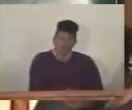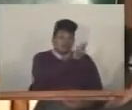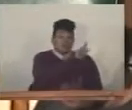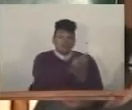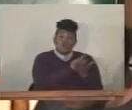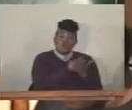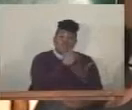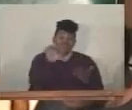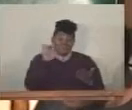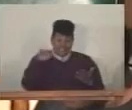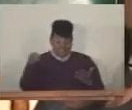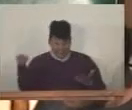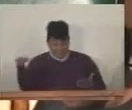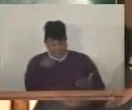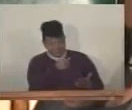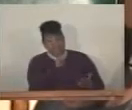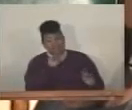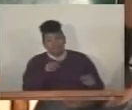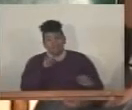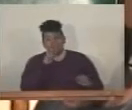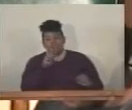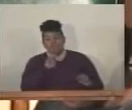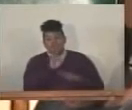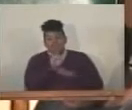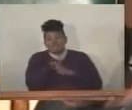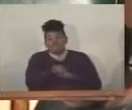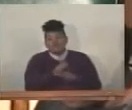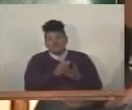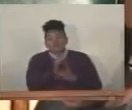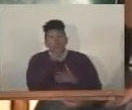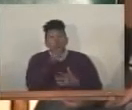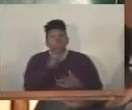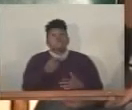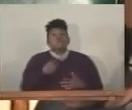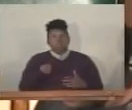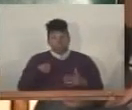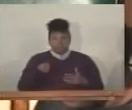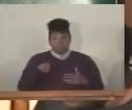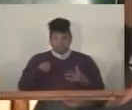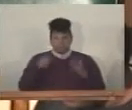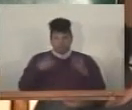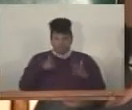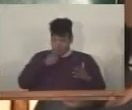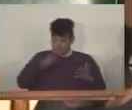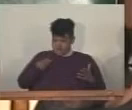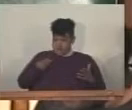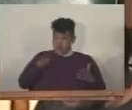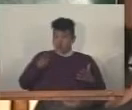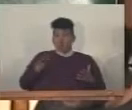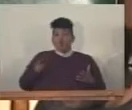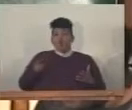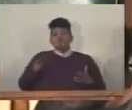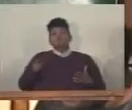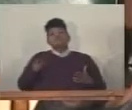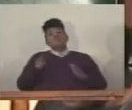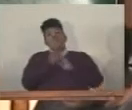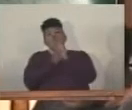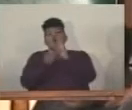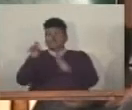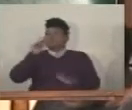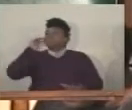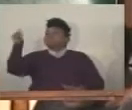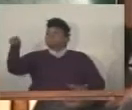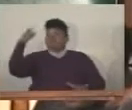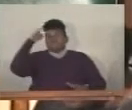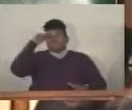order a person convicted of any criminal offence to make restitution to the victim of his crime once there is sufficient evidence that the commission